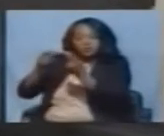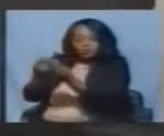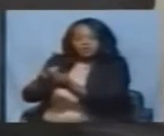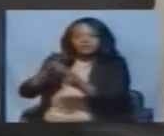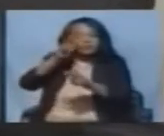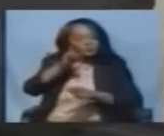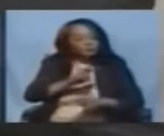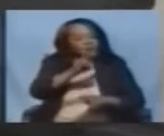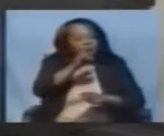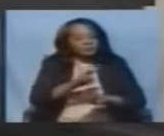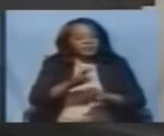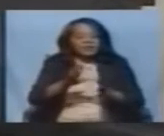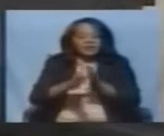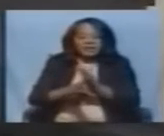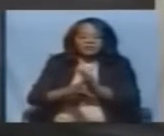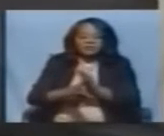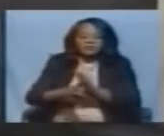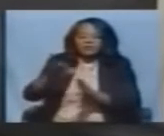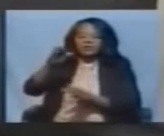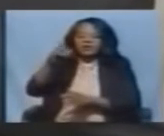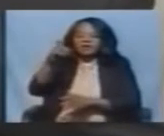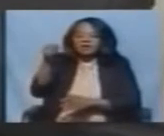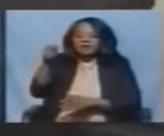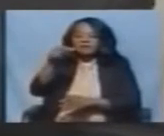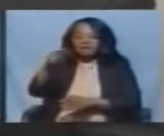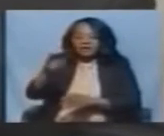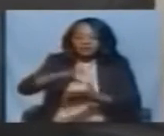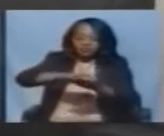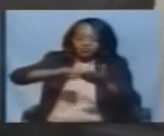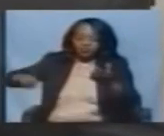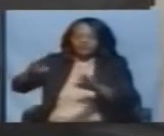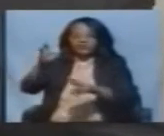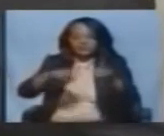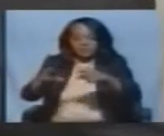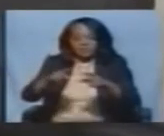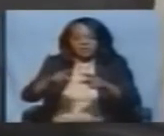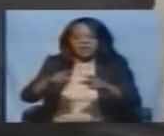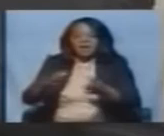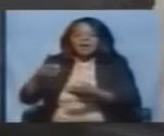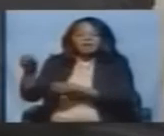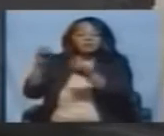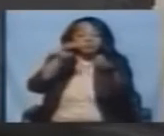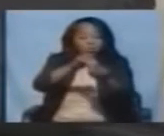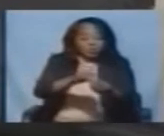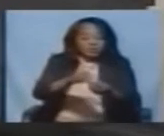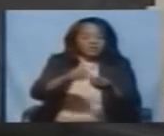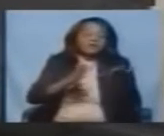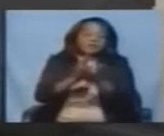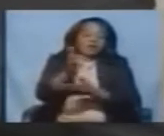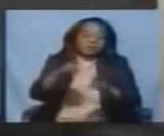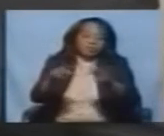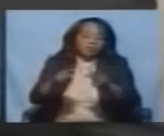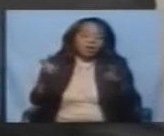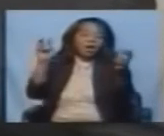sure that we actually flush out those people and get the right people to do the business. And we've also approached a number